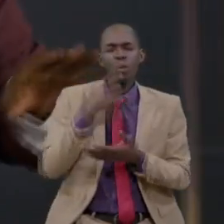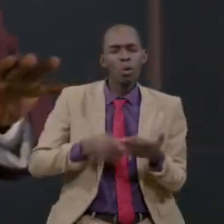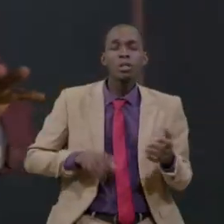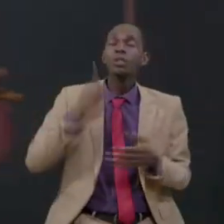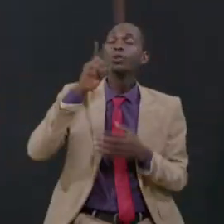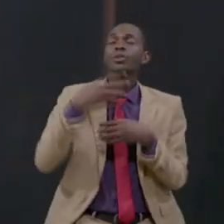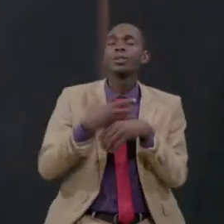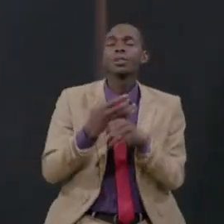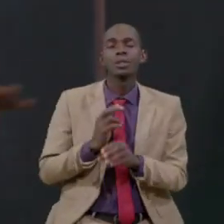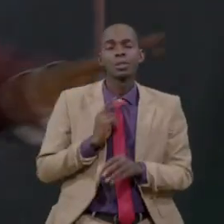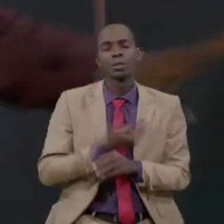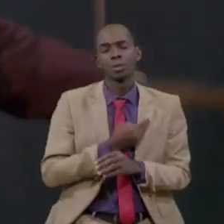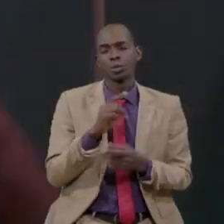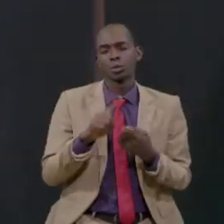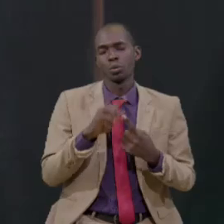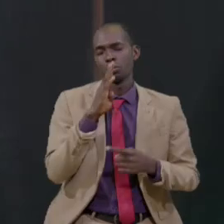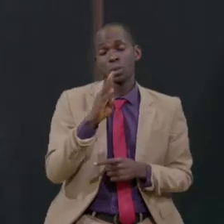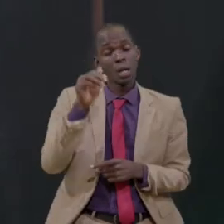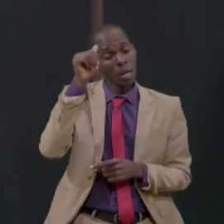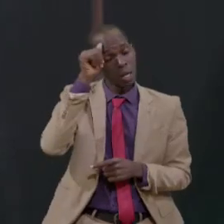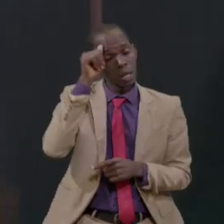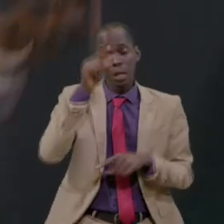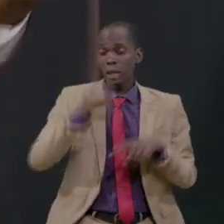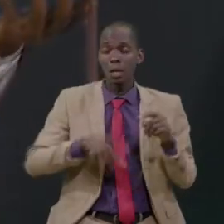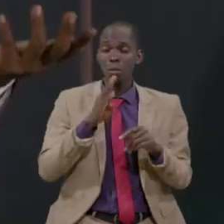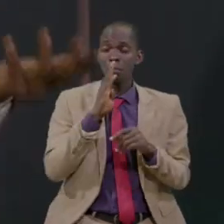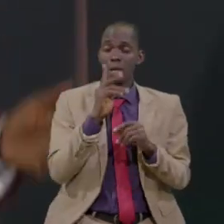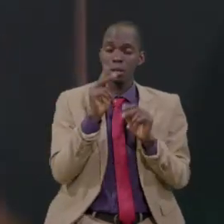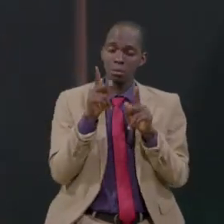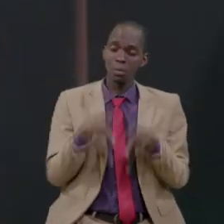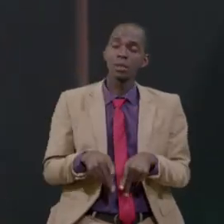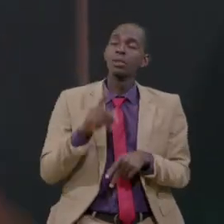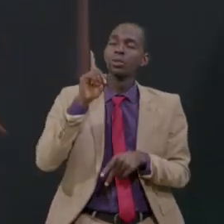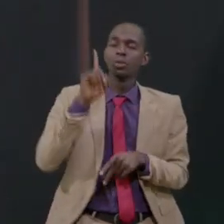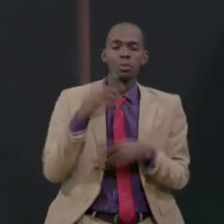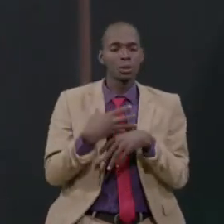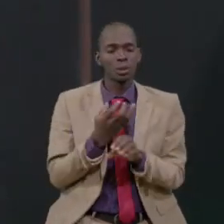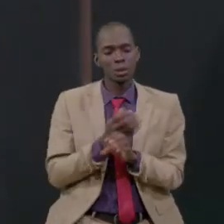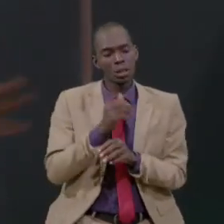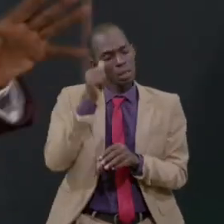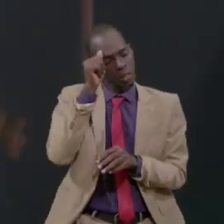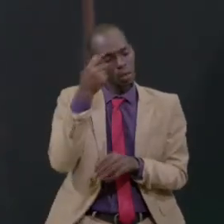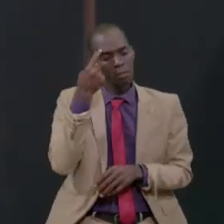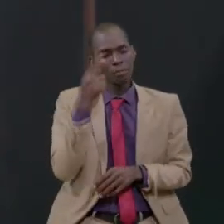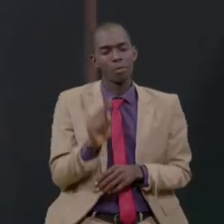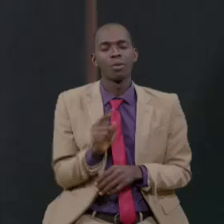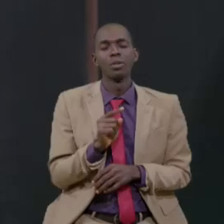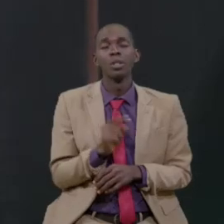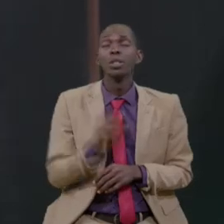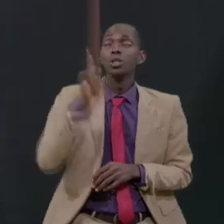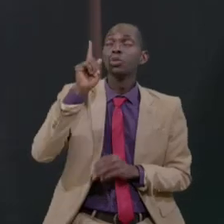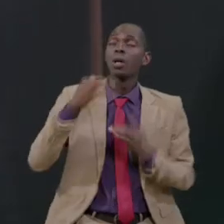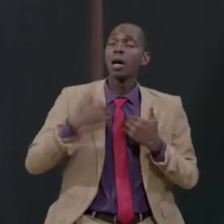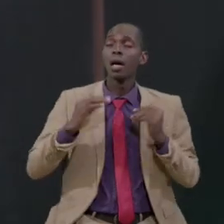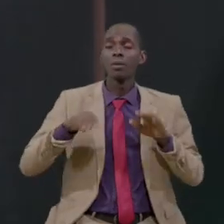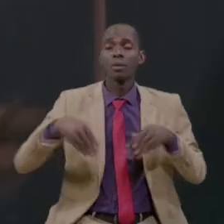be the person you created him to be. But you've given us a chance greater than that of